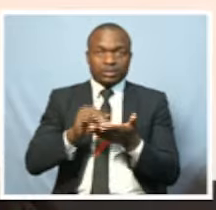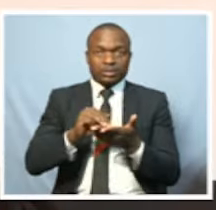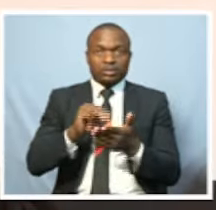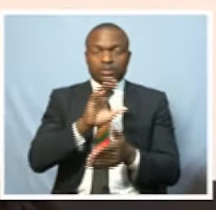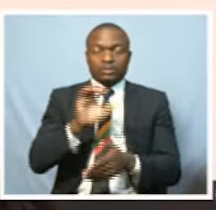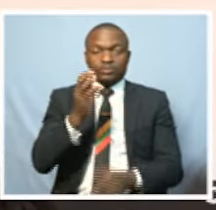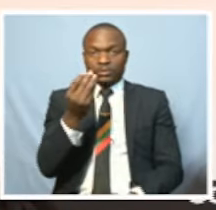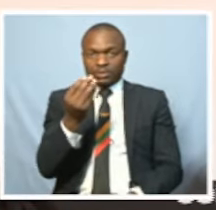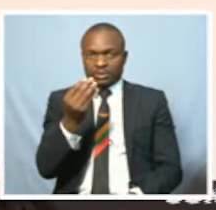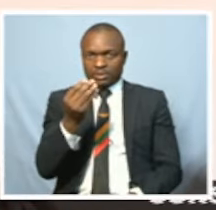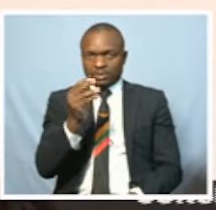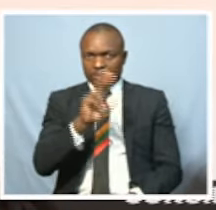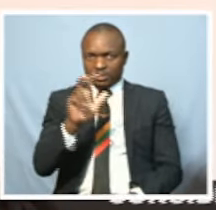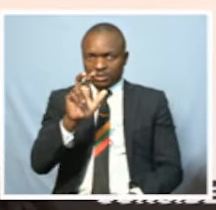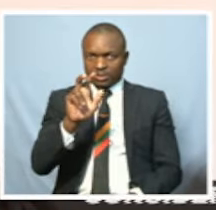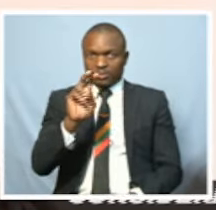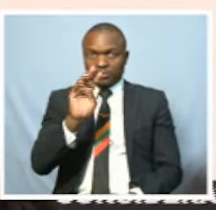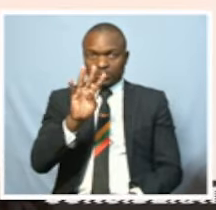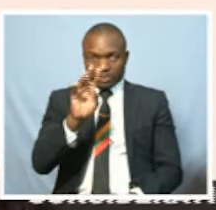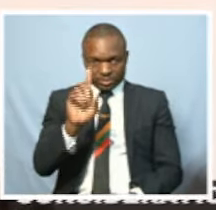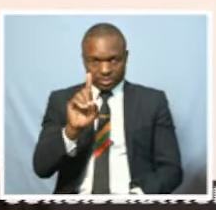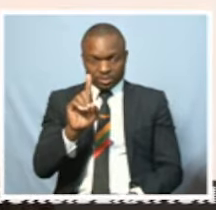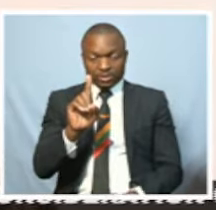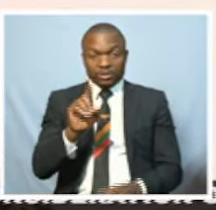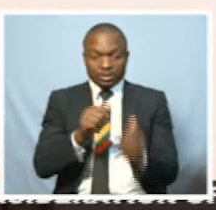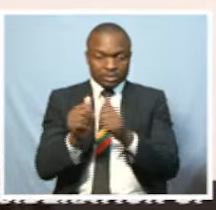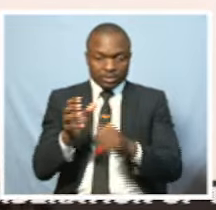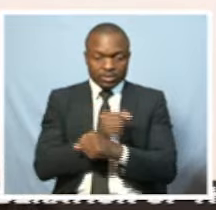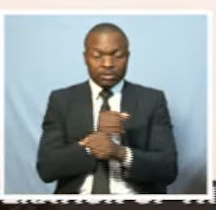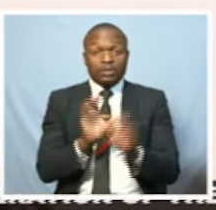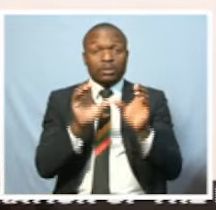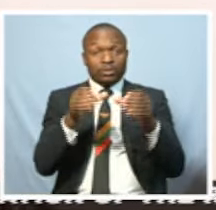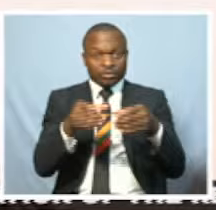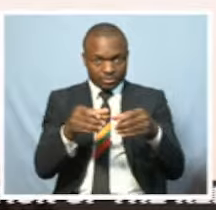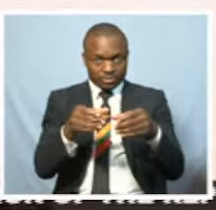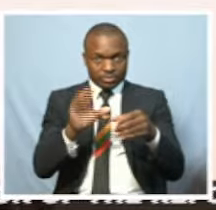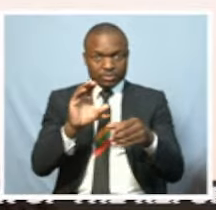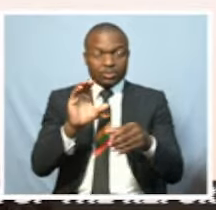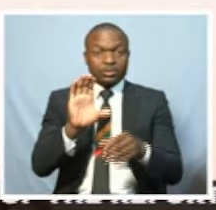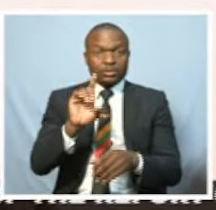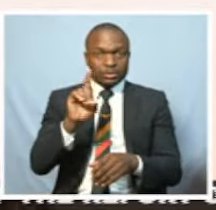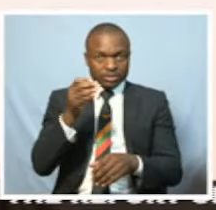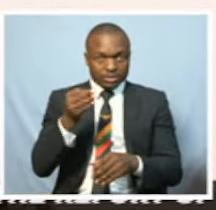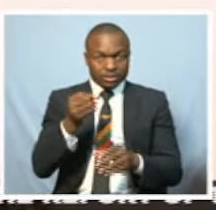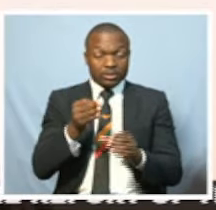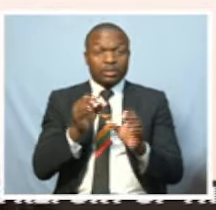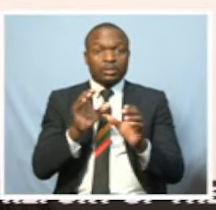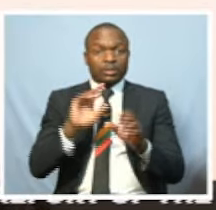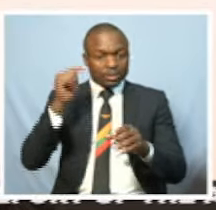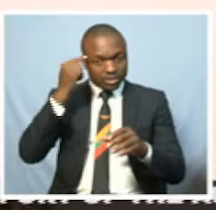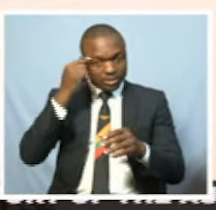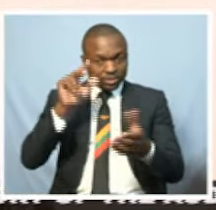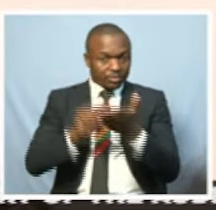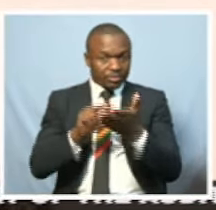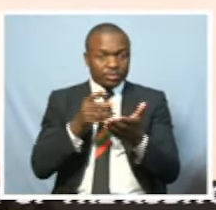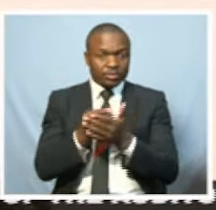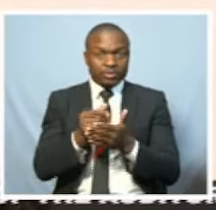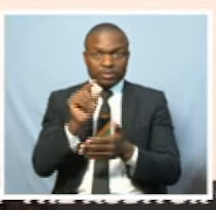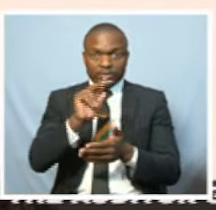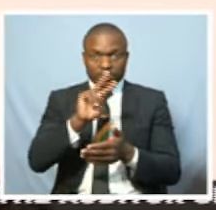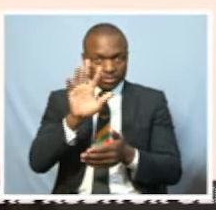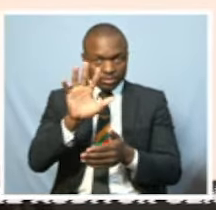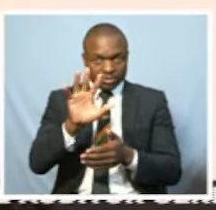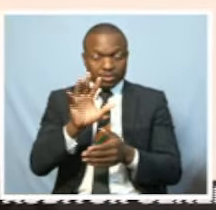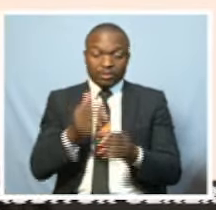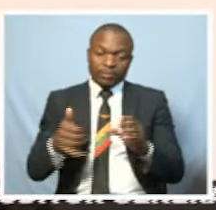6,014,351. Action taken, the Constituent Development Fund Committee and government approved funds under 2025 to